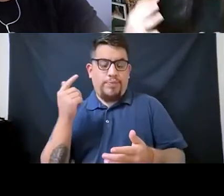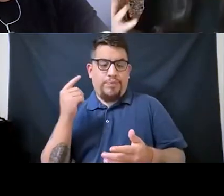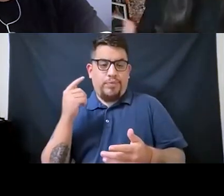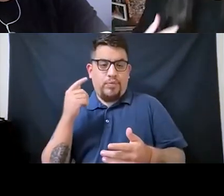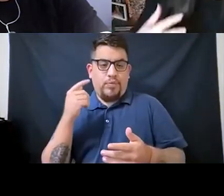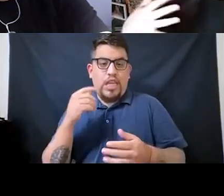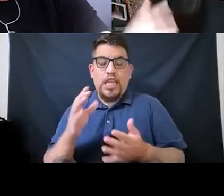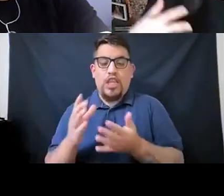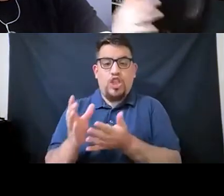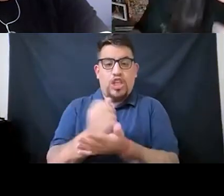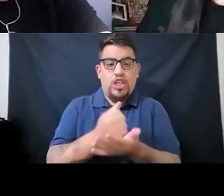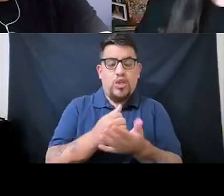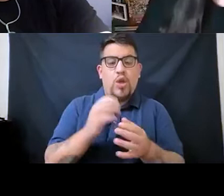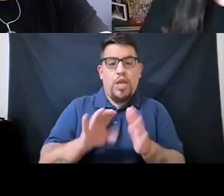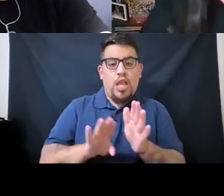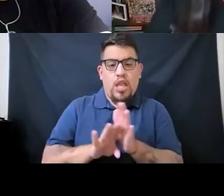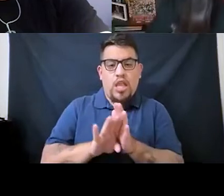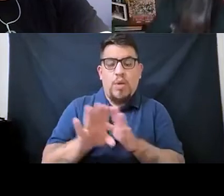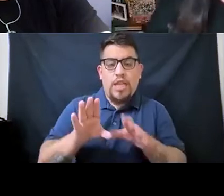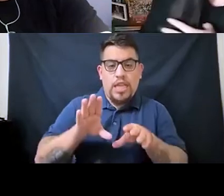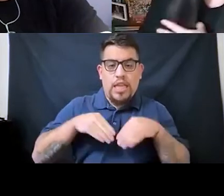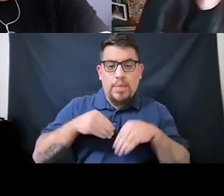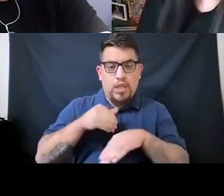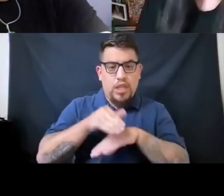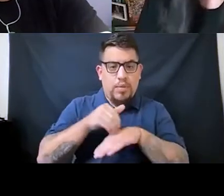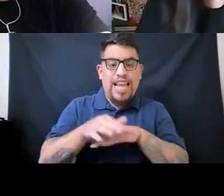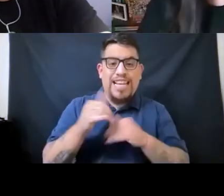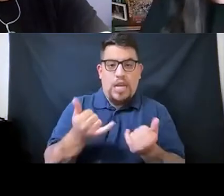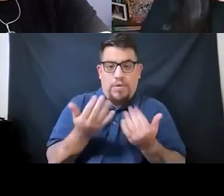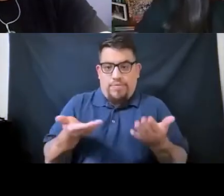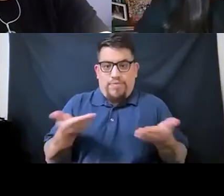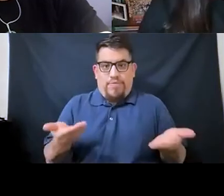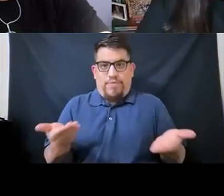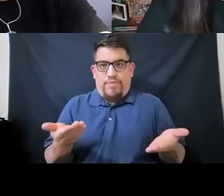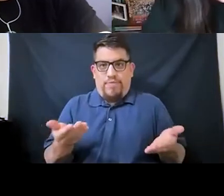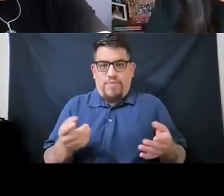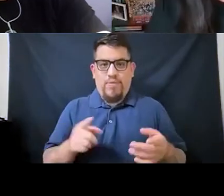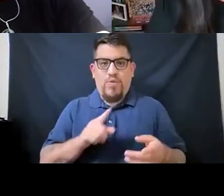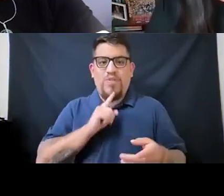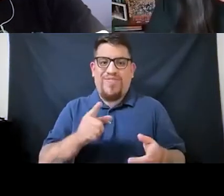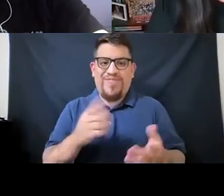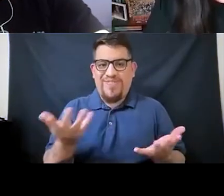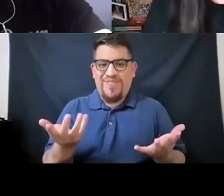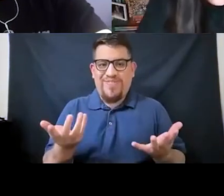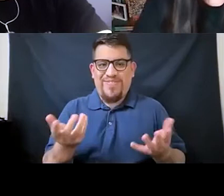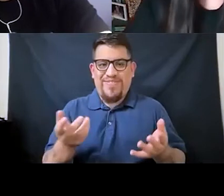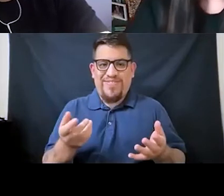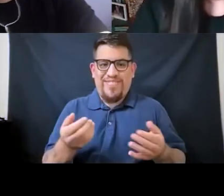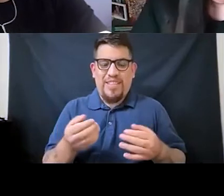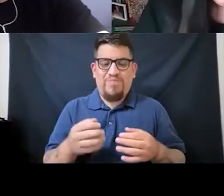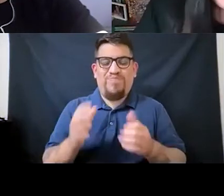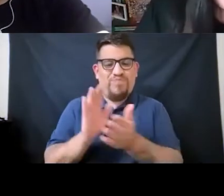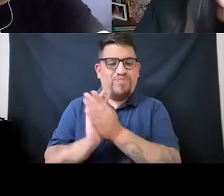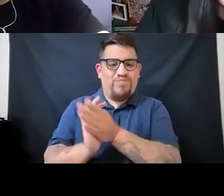anthology was developing, as we were accepting submissions, but now that it's out. So just really need to shout out that stellar work.